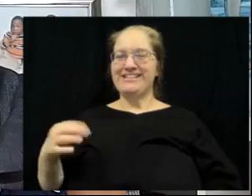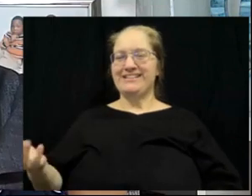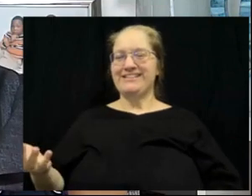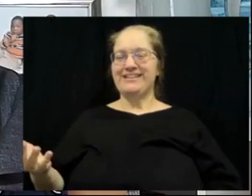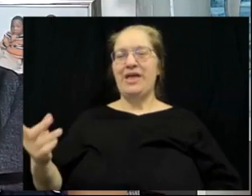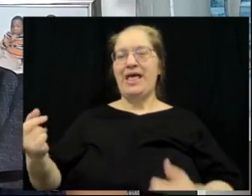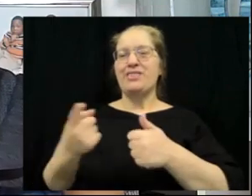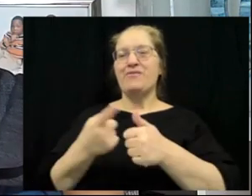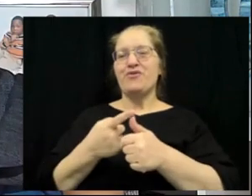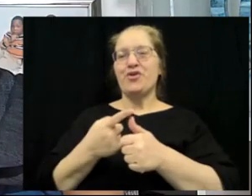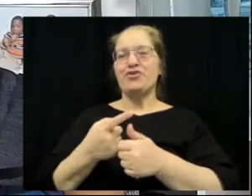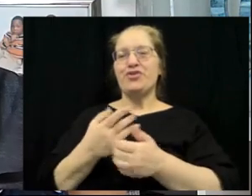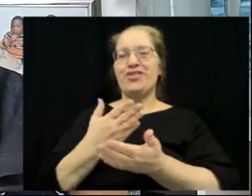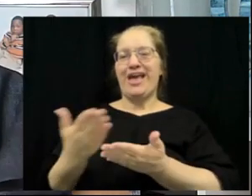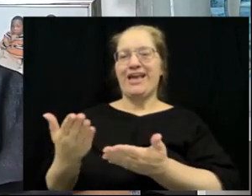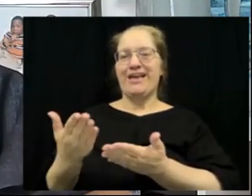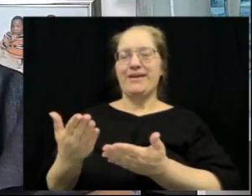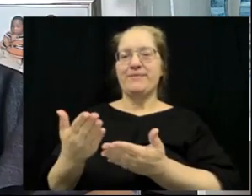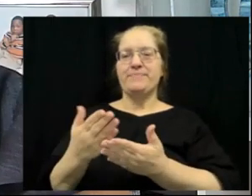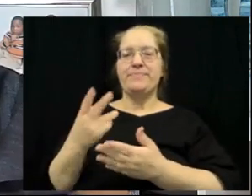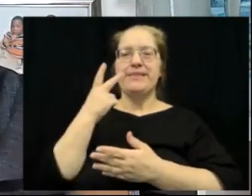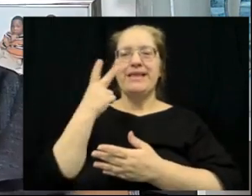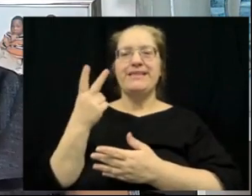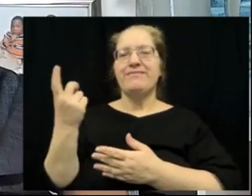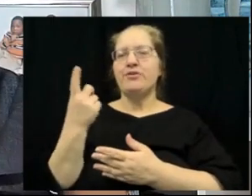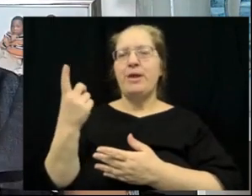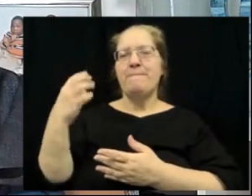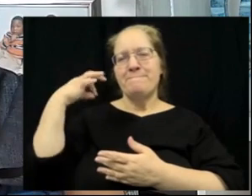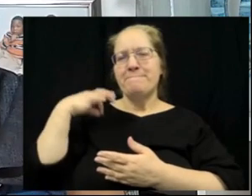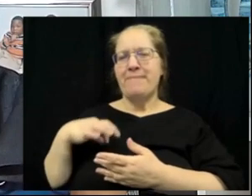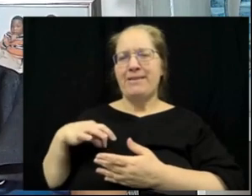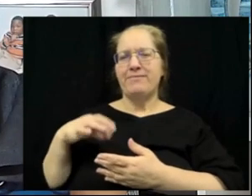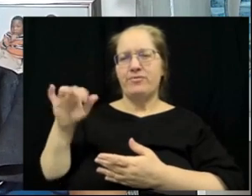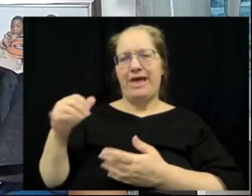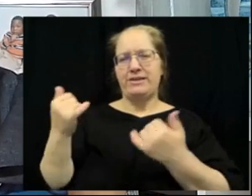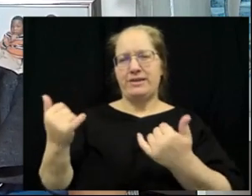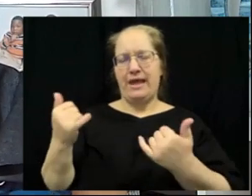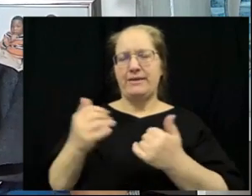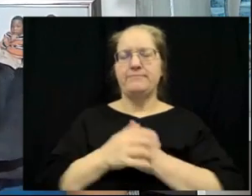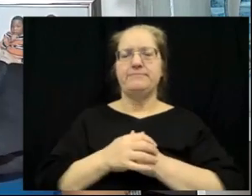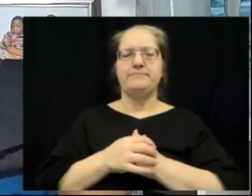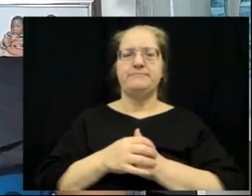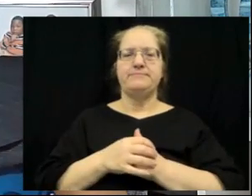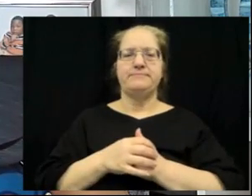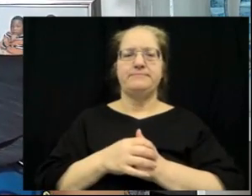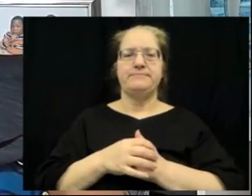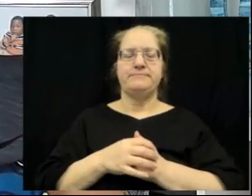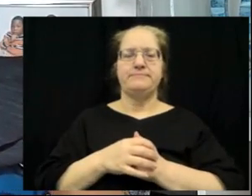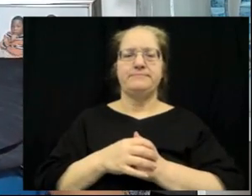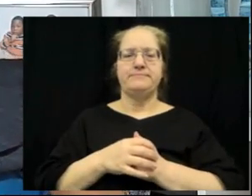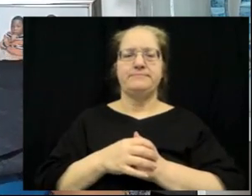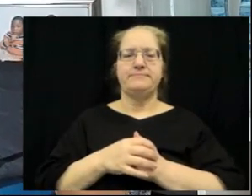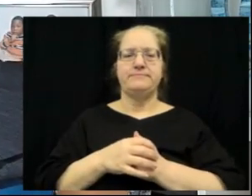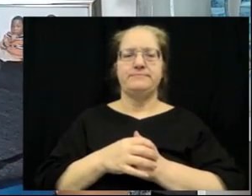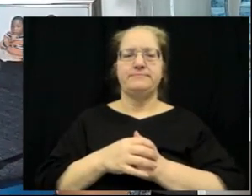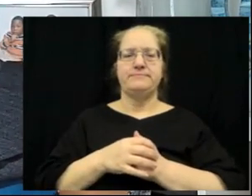be the first thing. Let's take this and see if there's some benefits for this today. And if it's, and what are the side